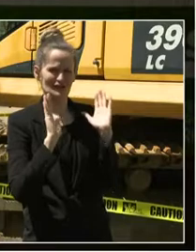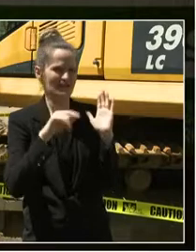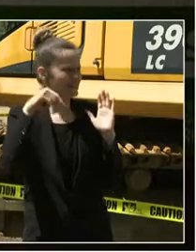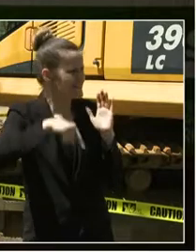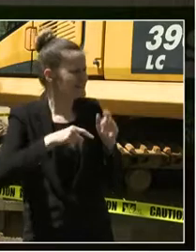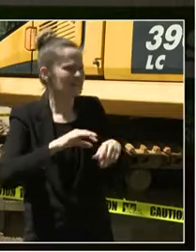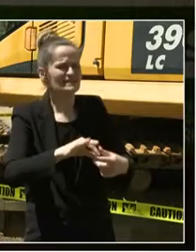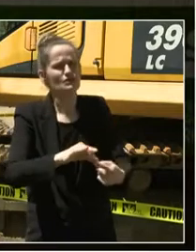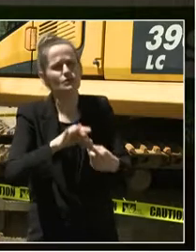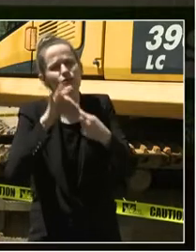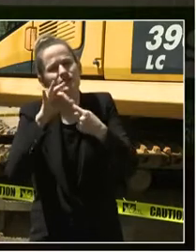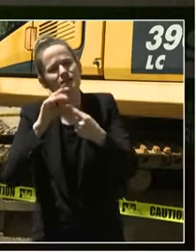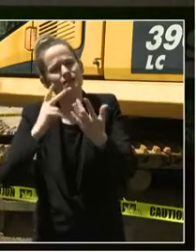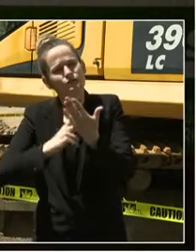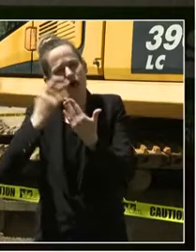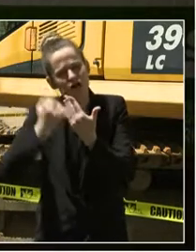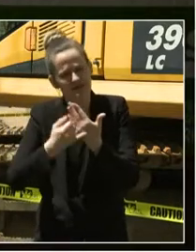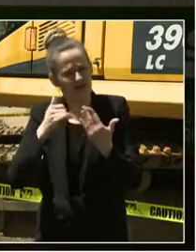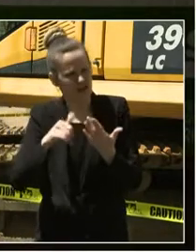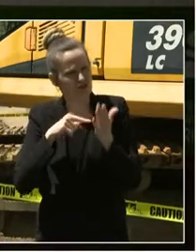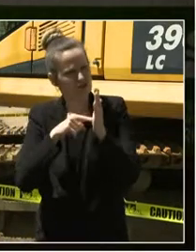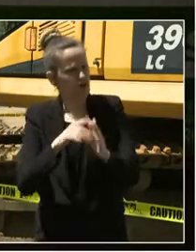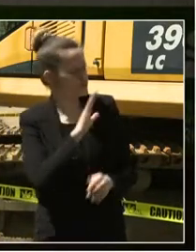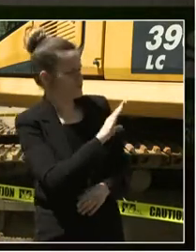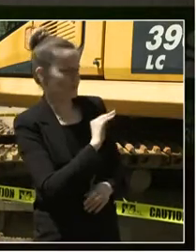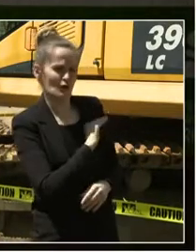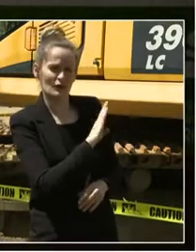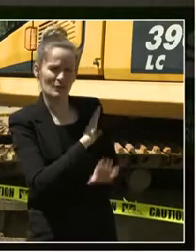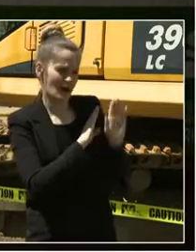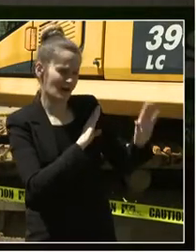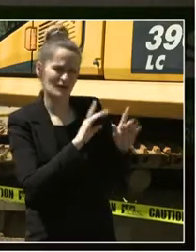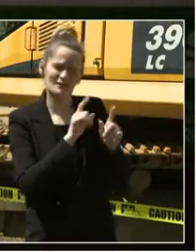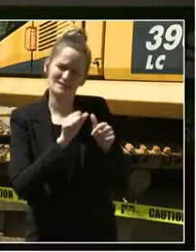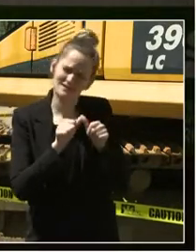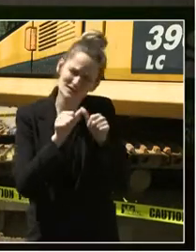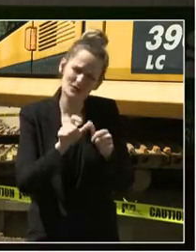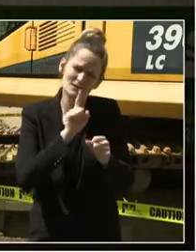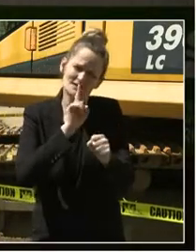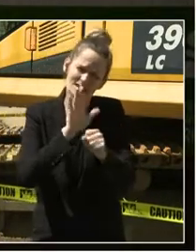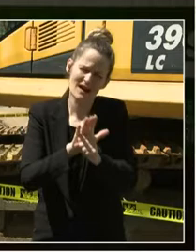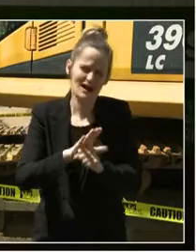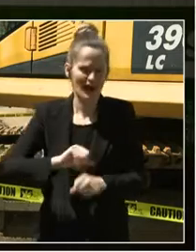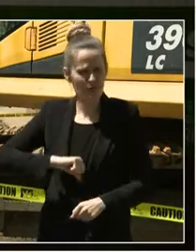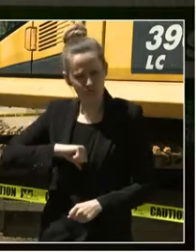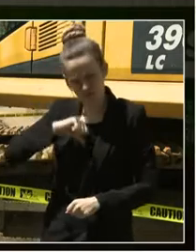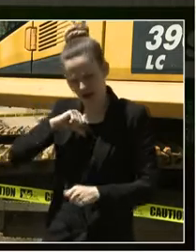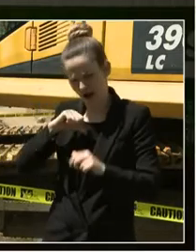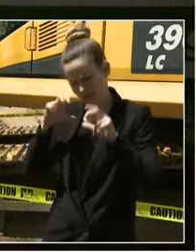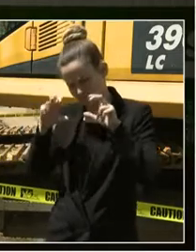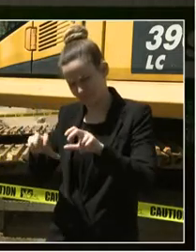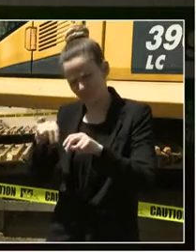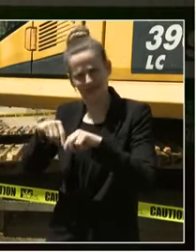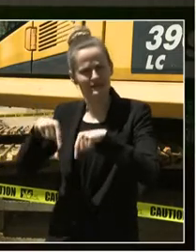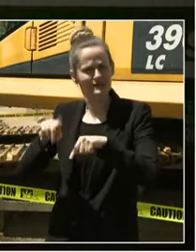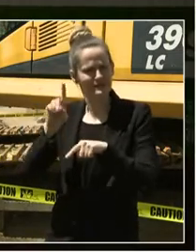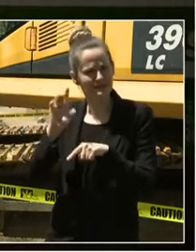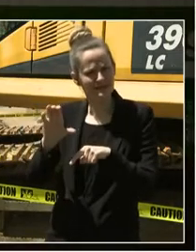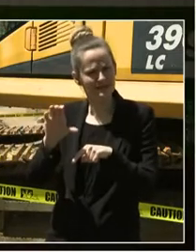continued commitment to support dignified living. I'm honored that DGS is managing this project, that we